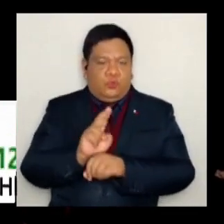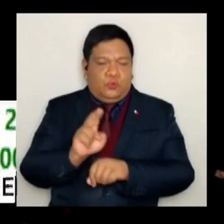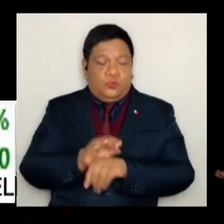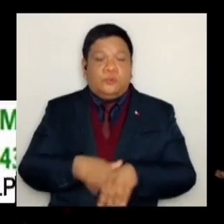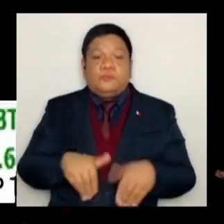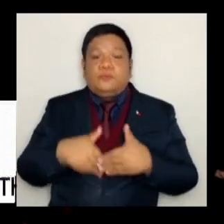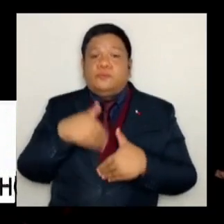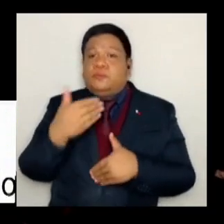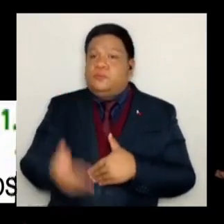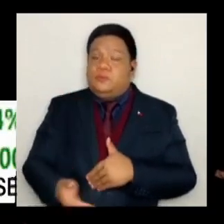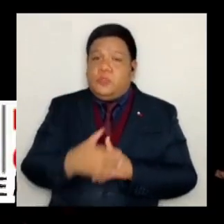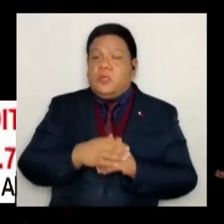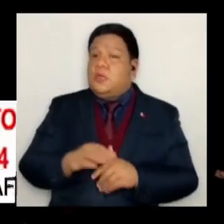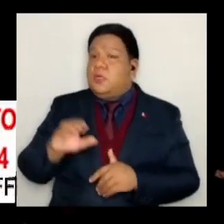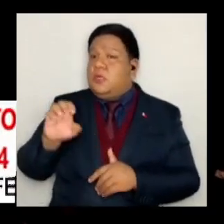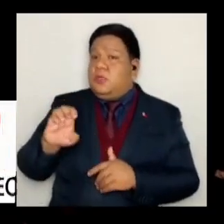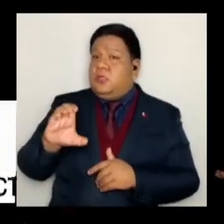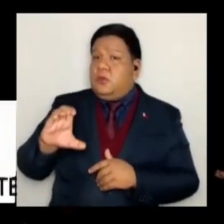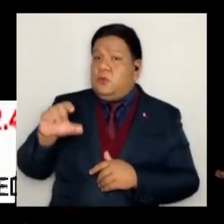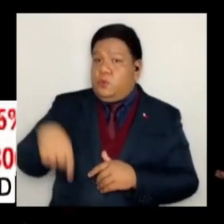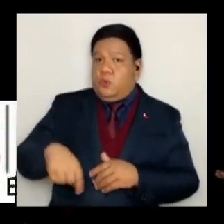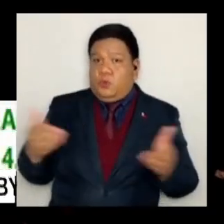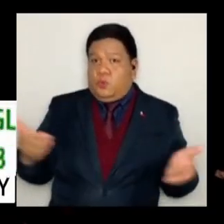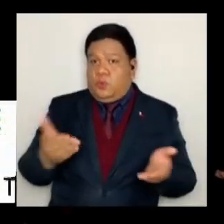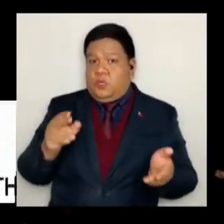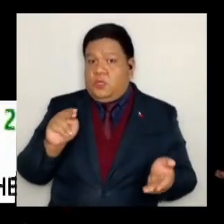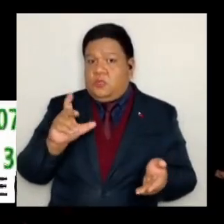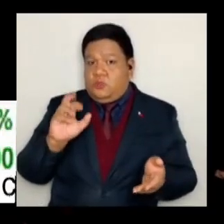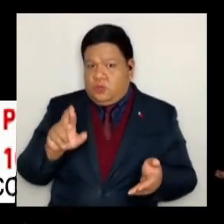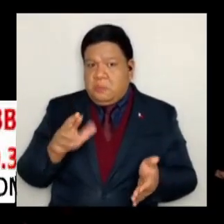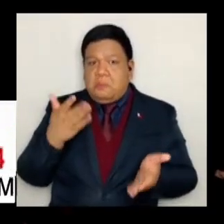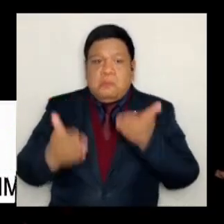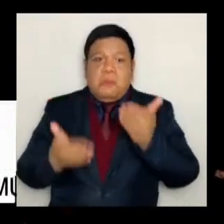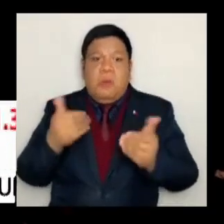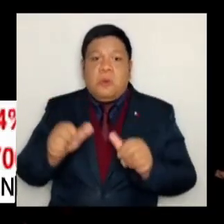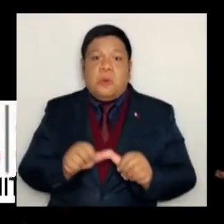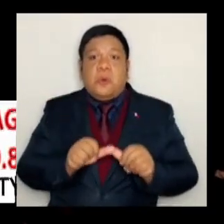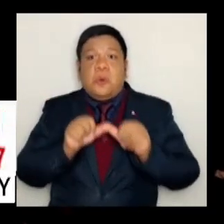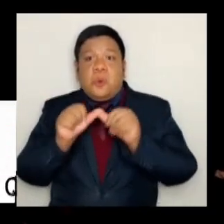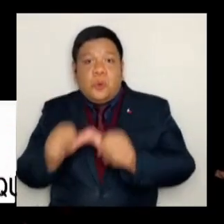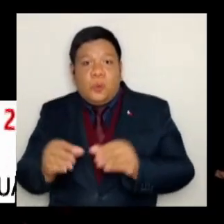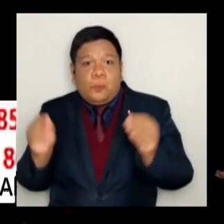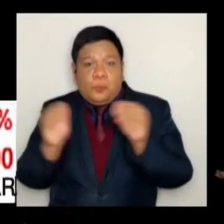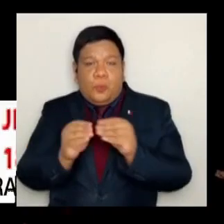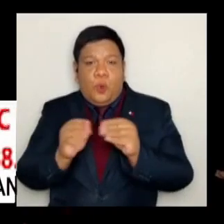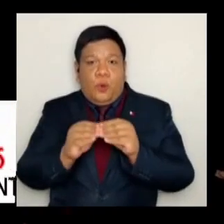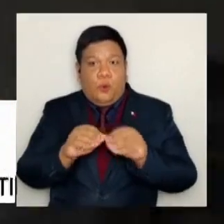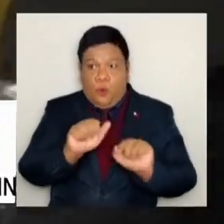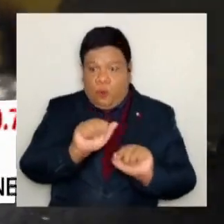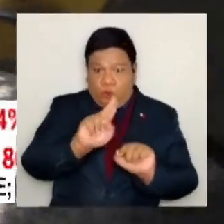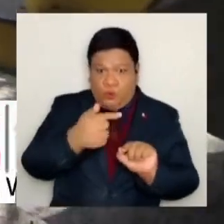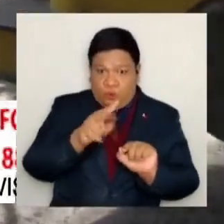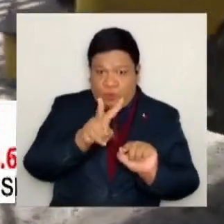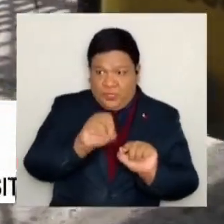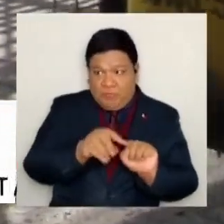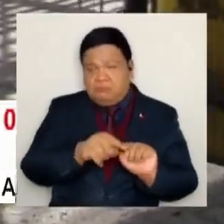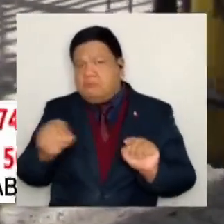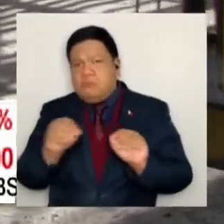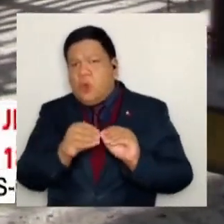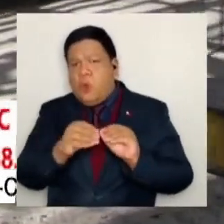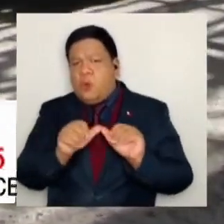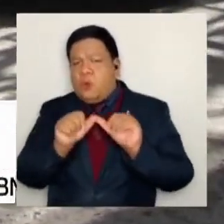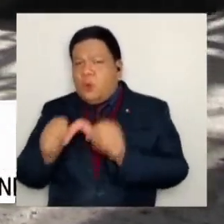community quarantine in Metro Manila can still be extended beyond August 20. That's according to Cabinet Secretary